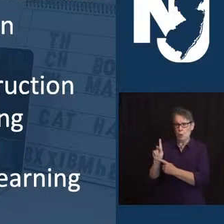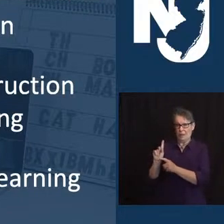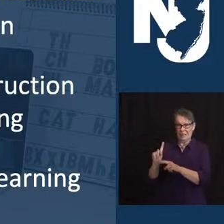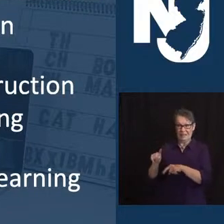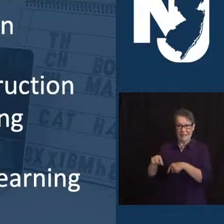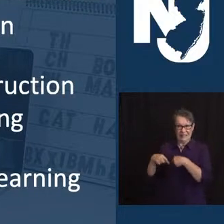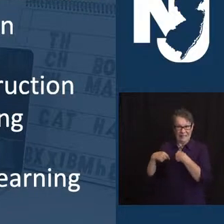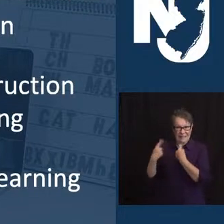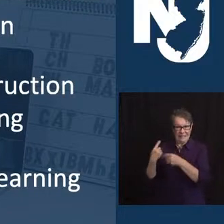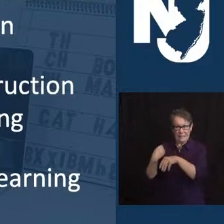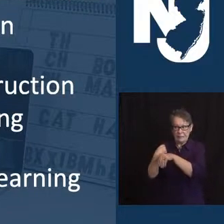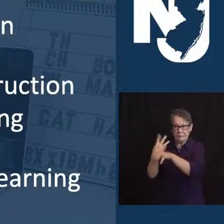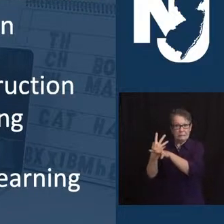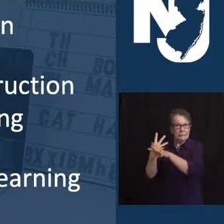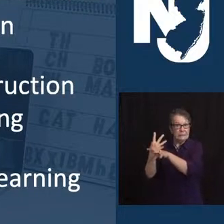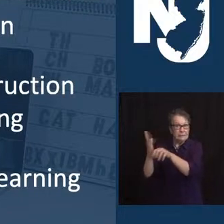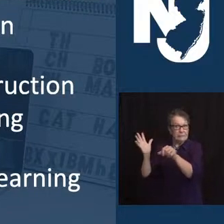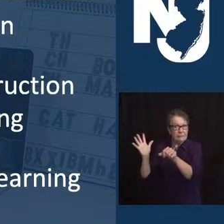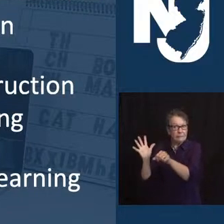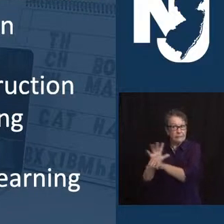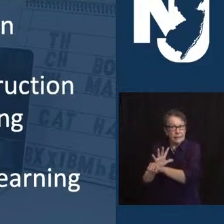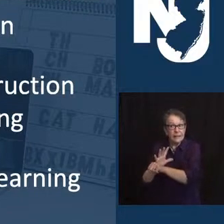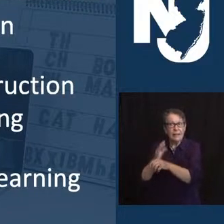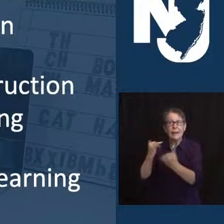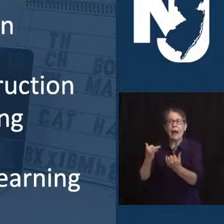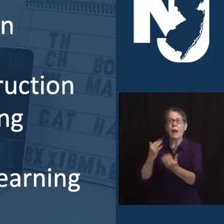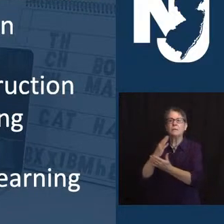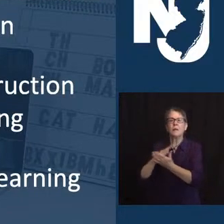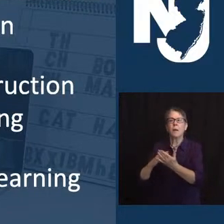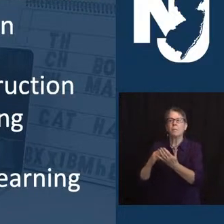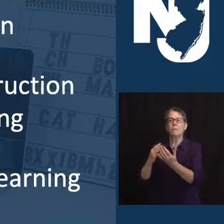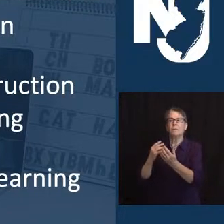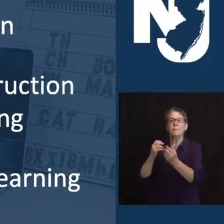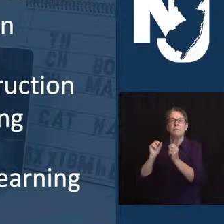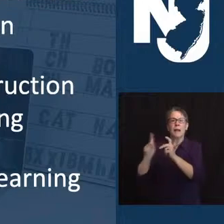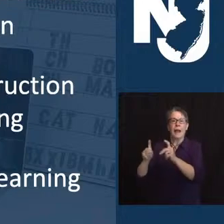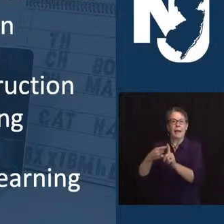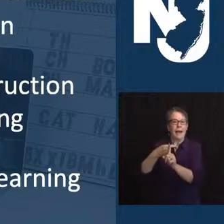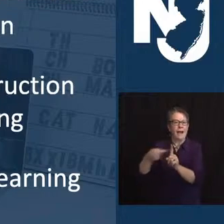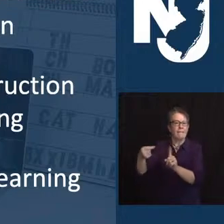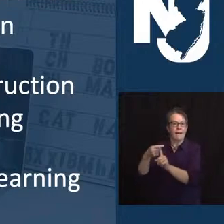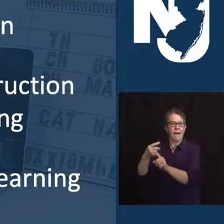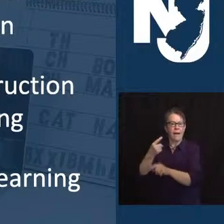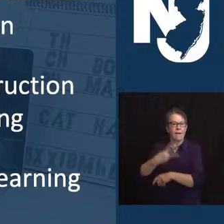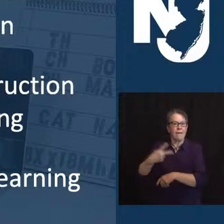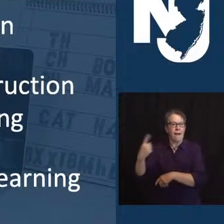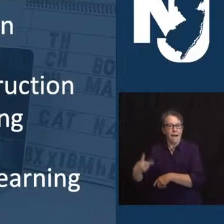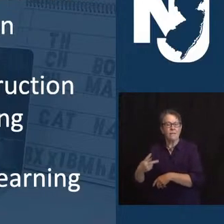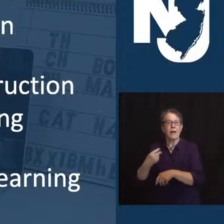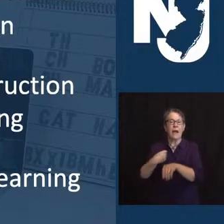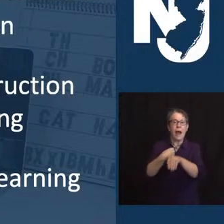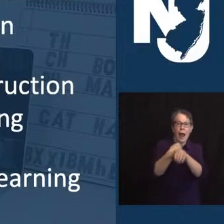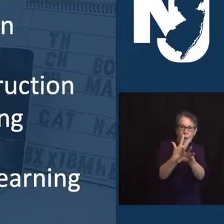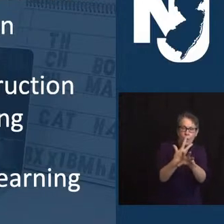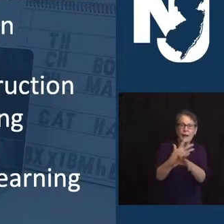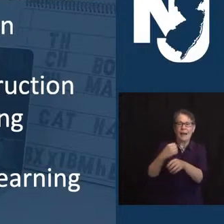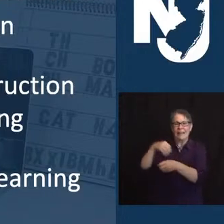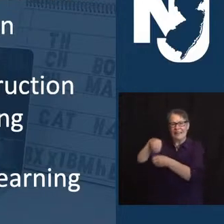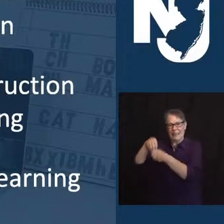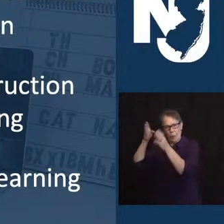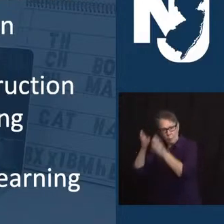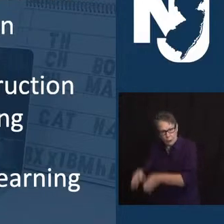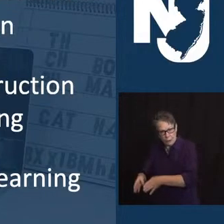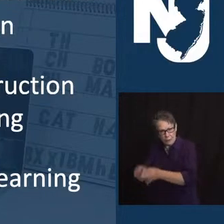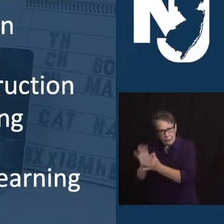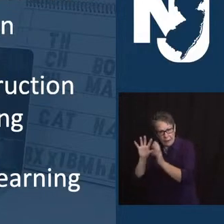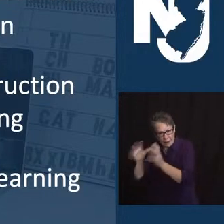hybrid schedule. This means that for the first time in more than a year, Newark school children and educators are getting together in their classrooms.